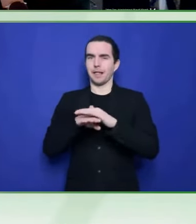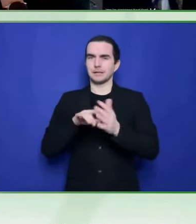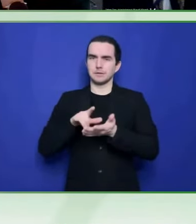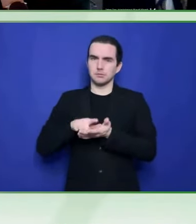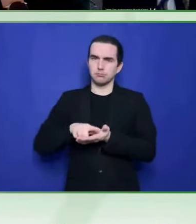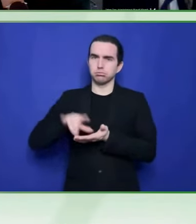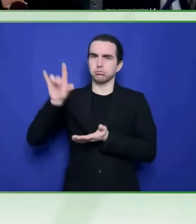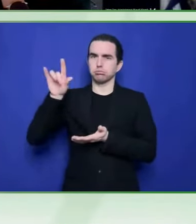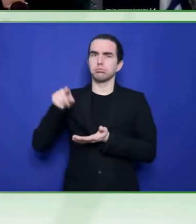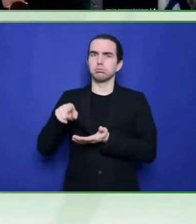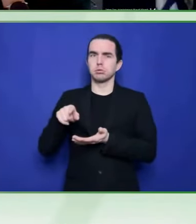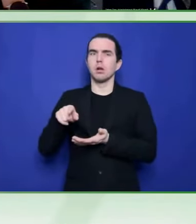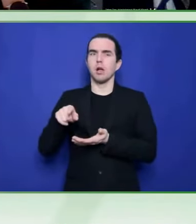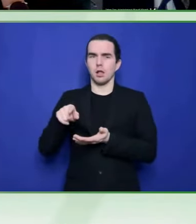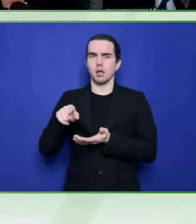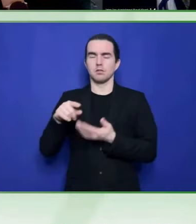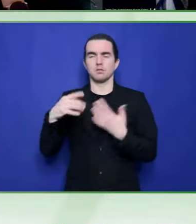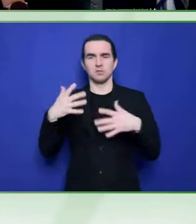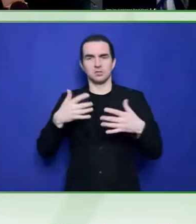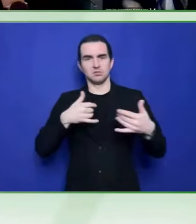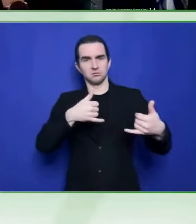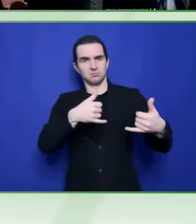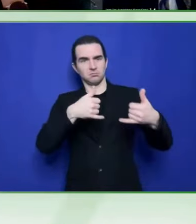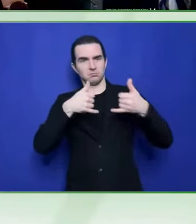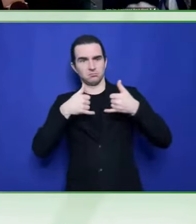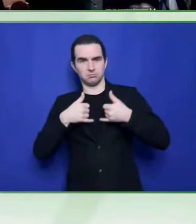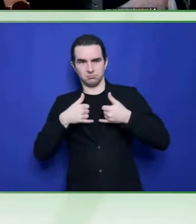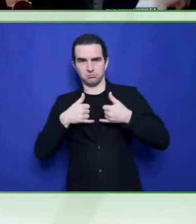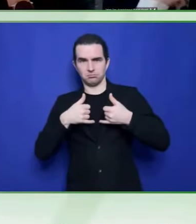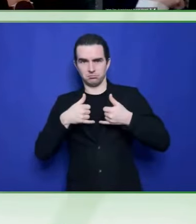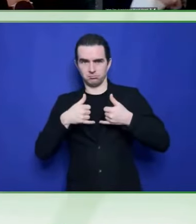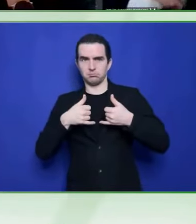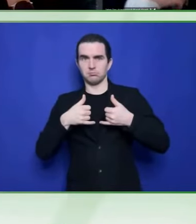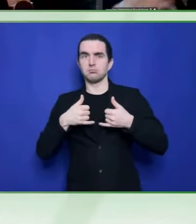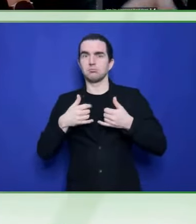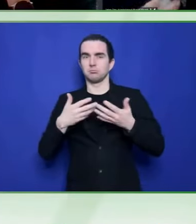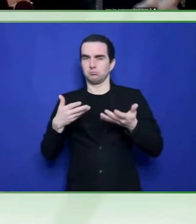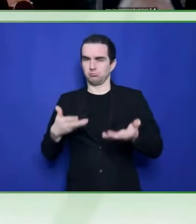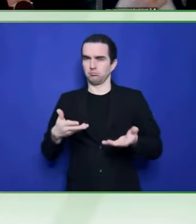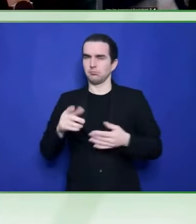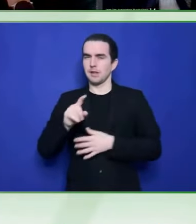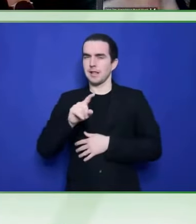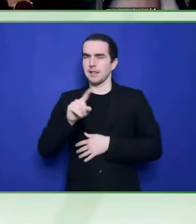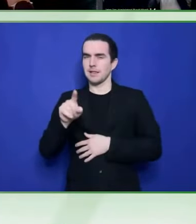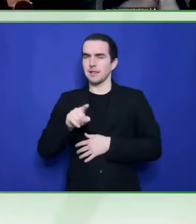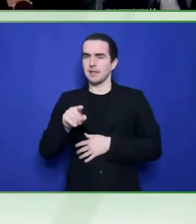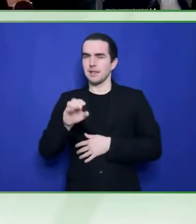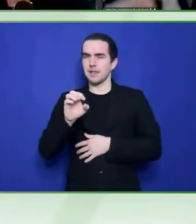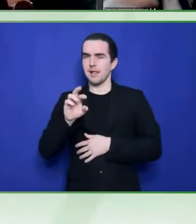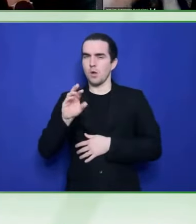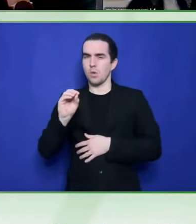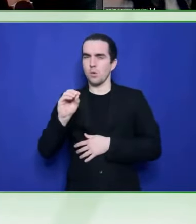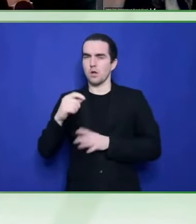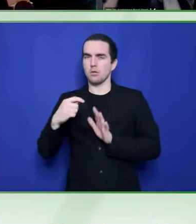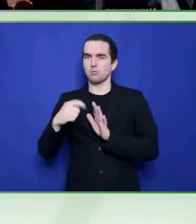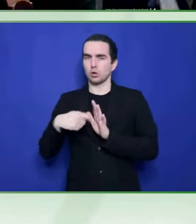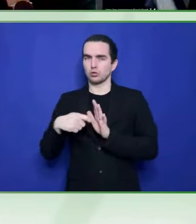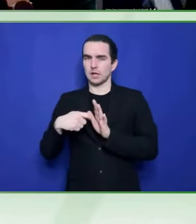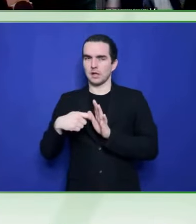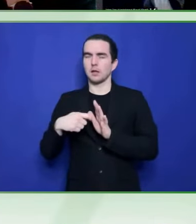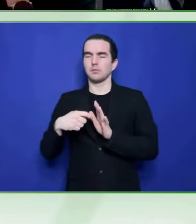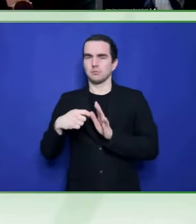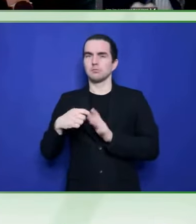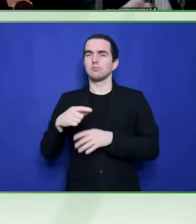journey, it was also important for us to offer accessible